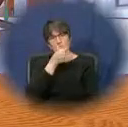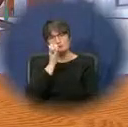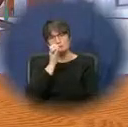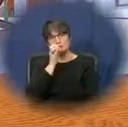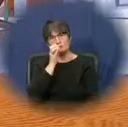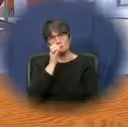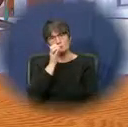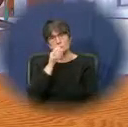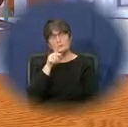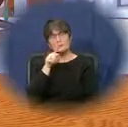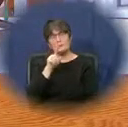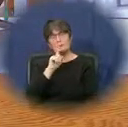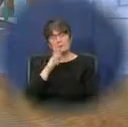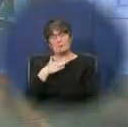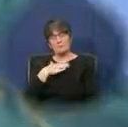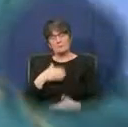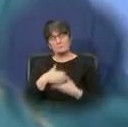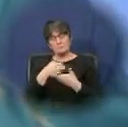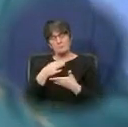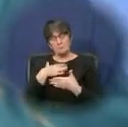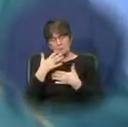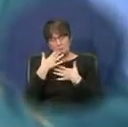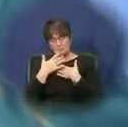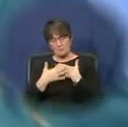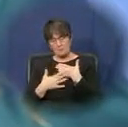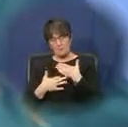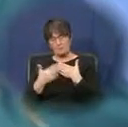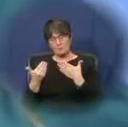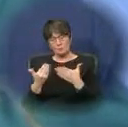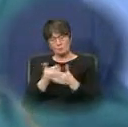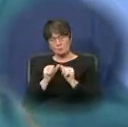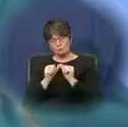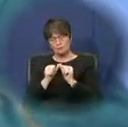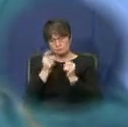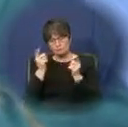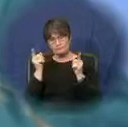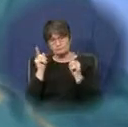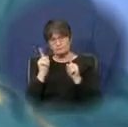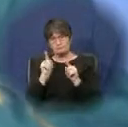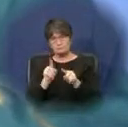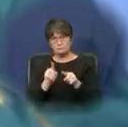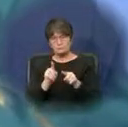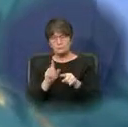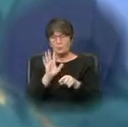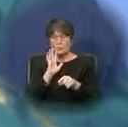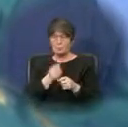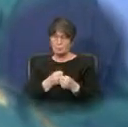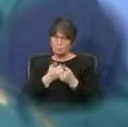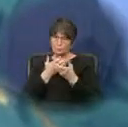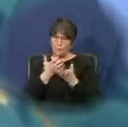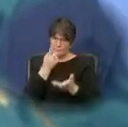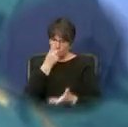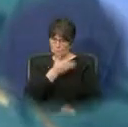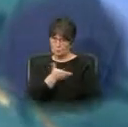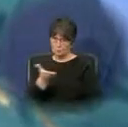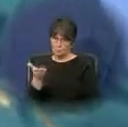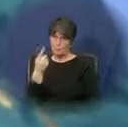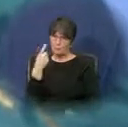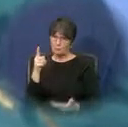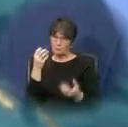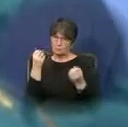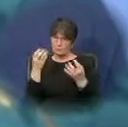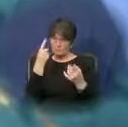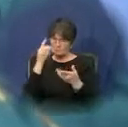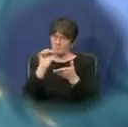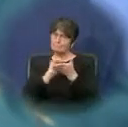it. For this is the chalice of my blood, the blood of the new and eternal covenant, which will be poured out for you and for many